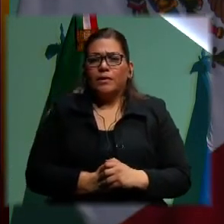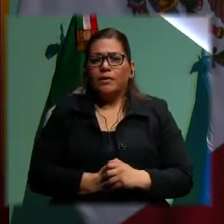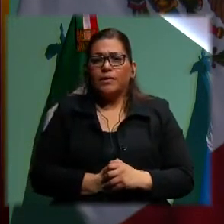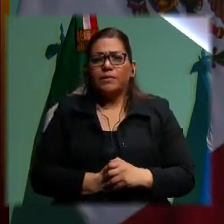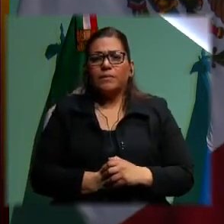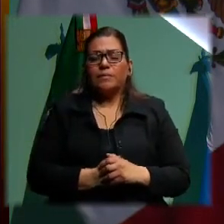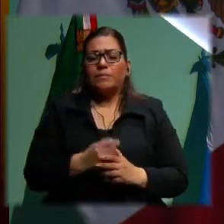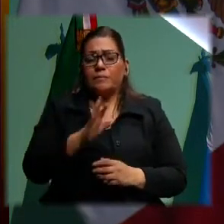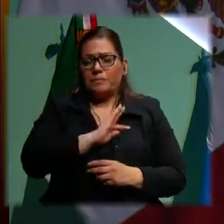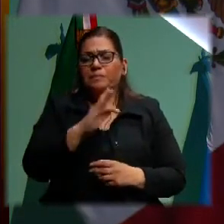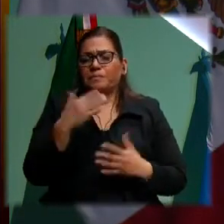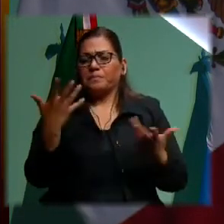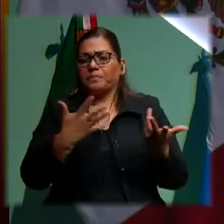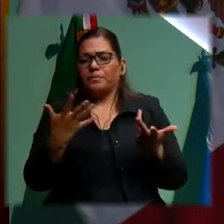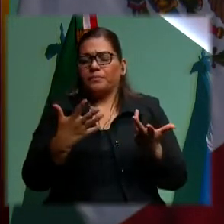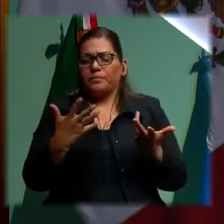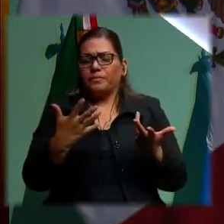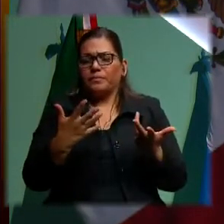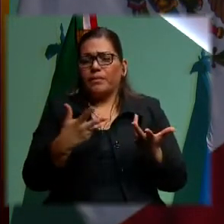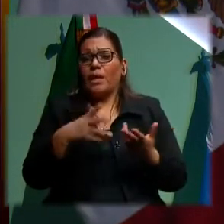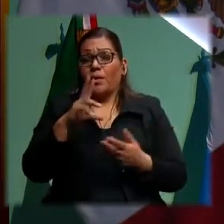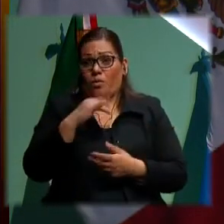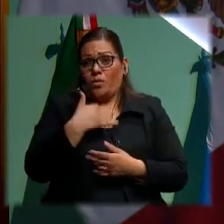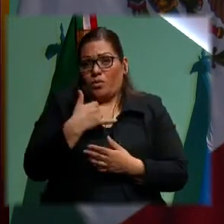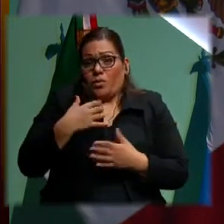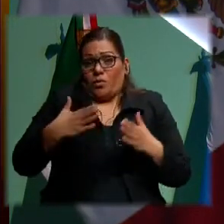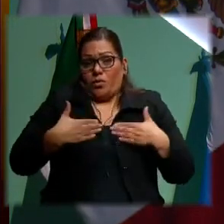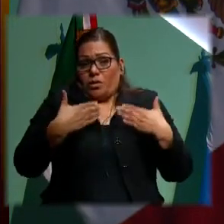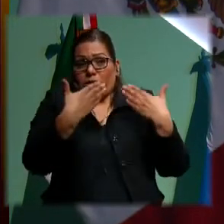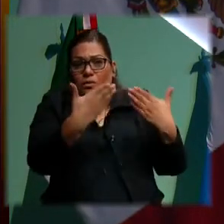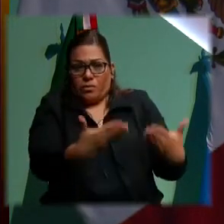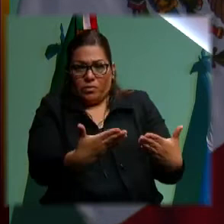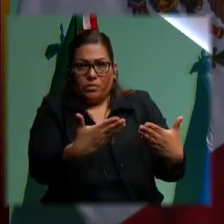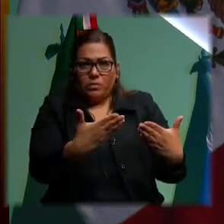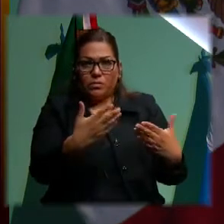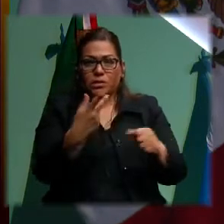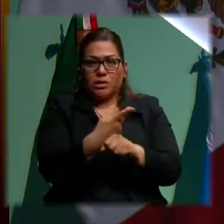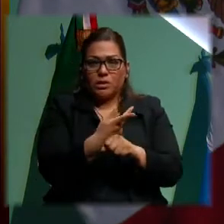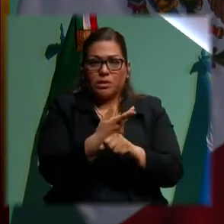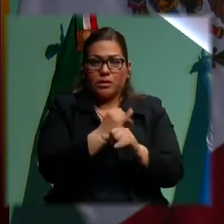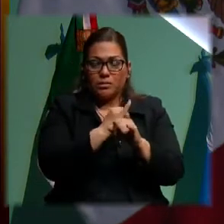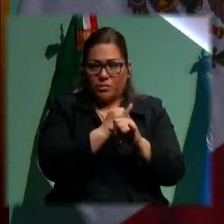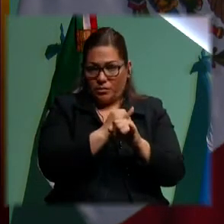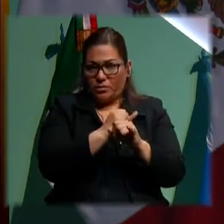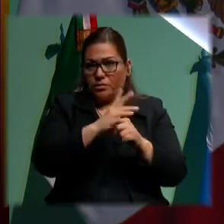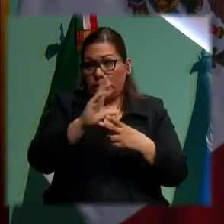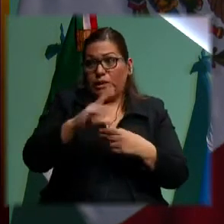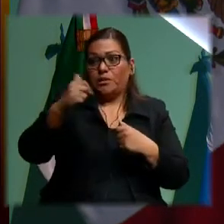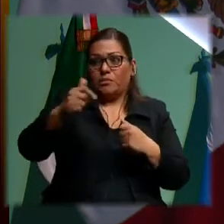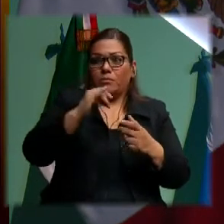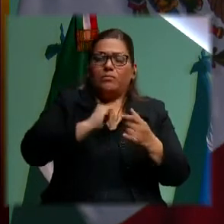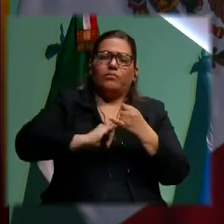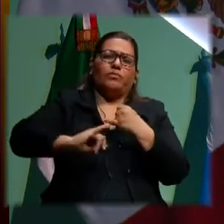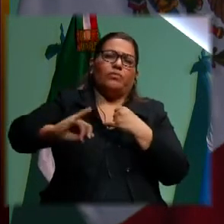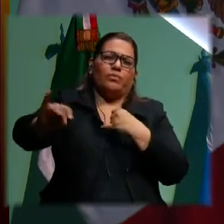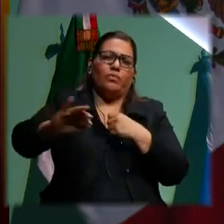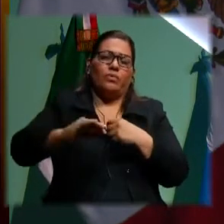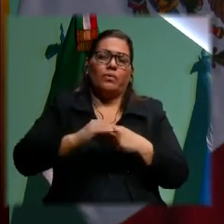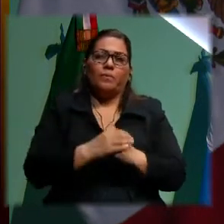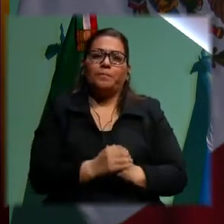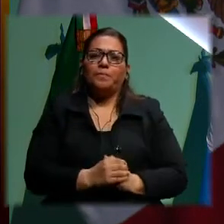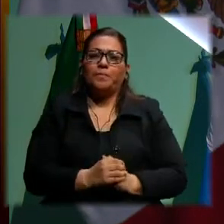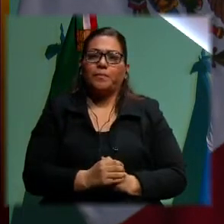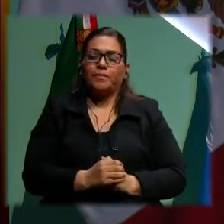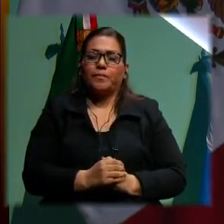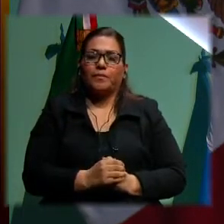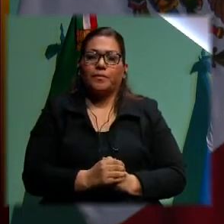trust what's happened on the other end of the transmission I make? Can I trust that something I say online will